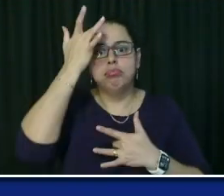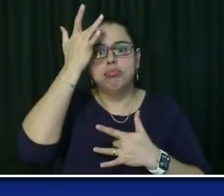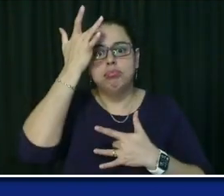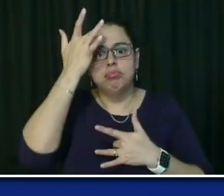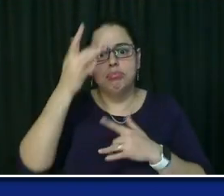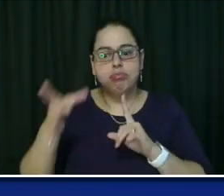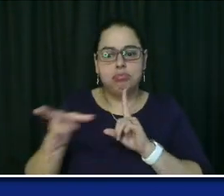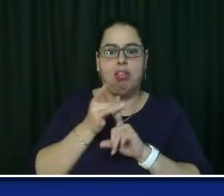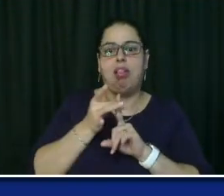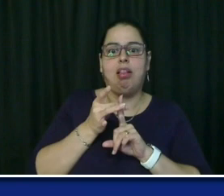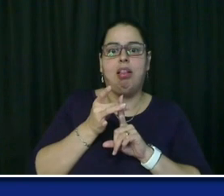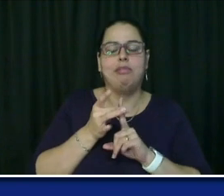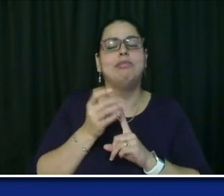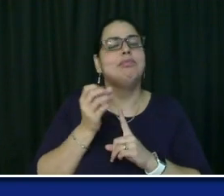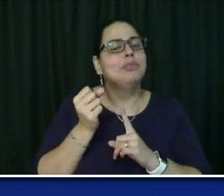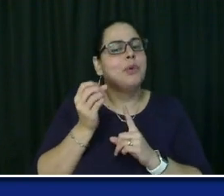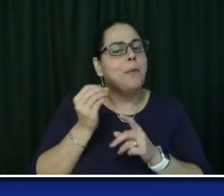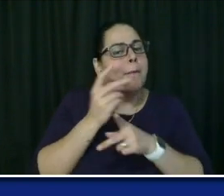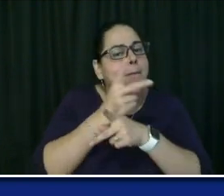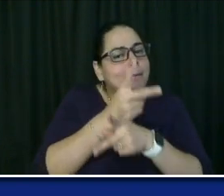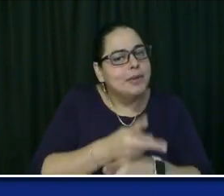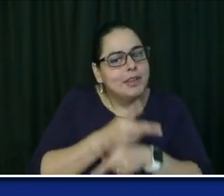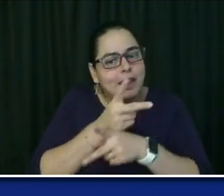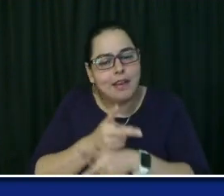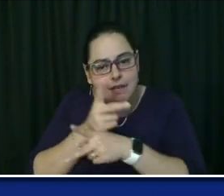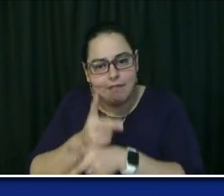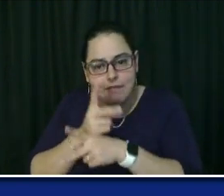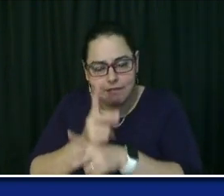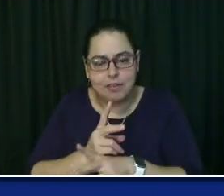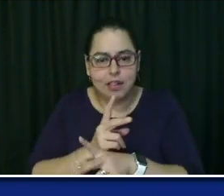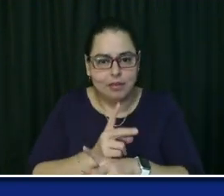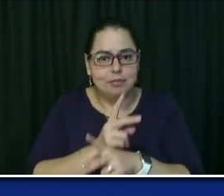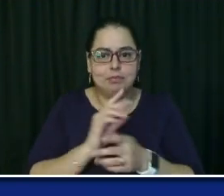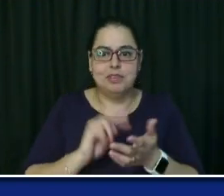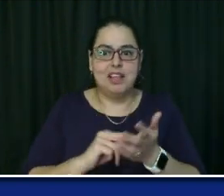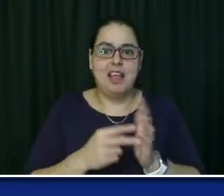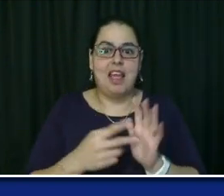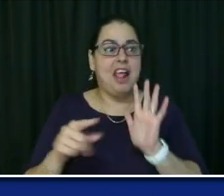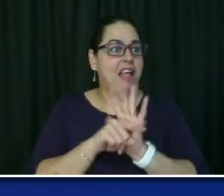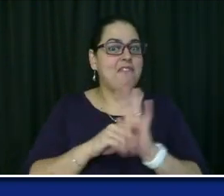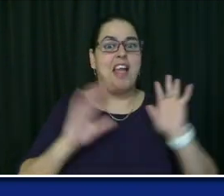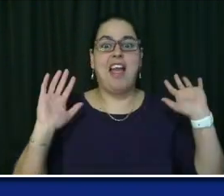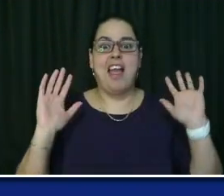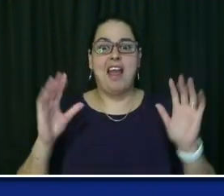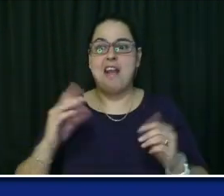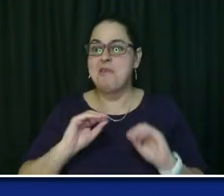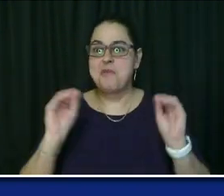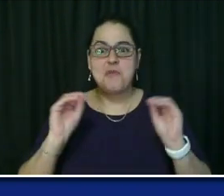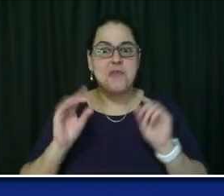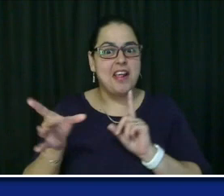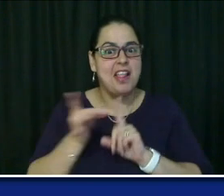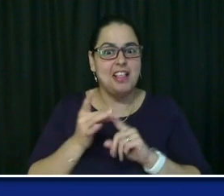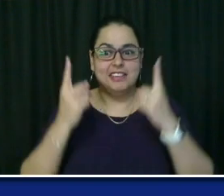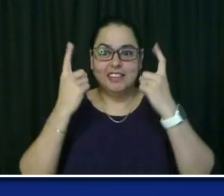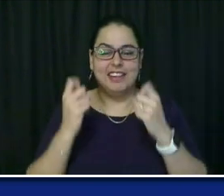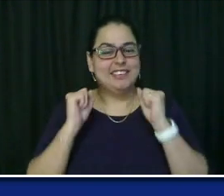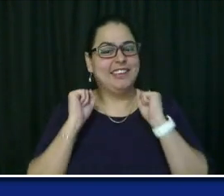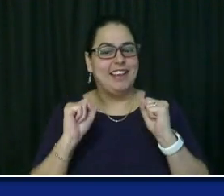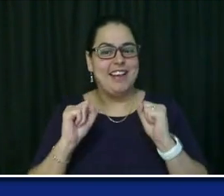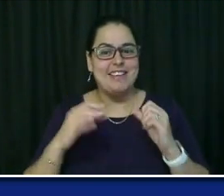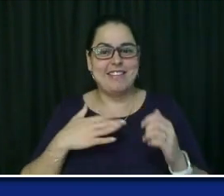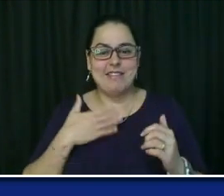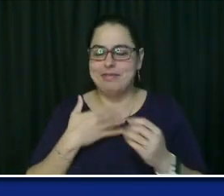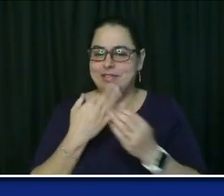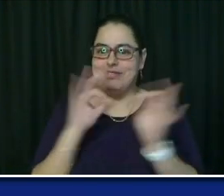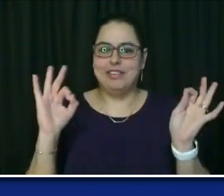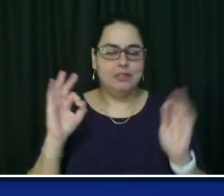625,565 individuals, 625,000 in a county of 1 million people. By percentage, that would be 62.5% of the population. Now,